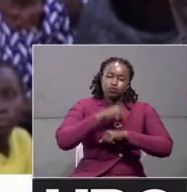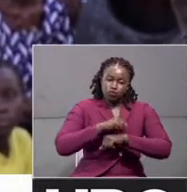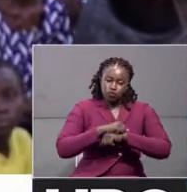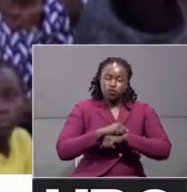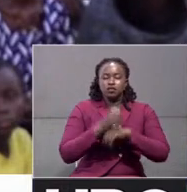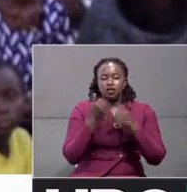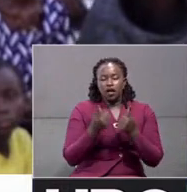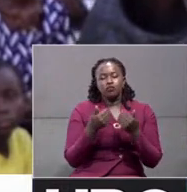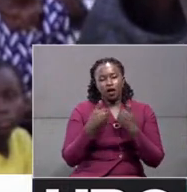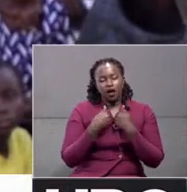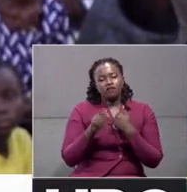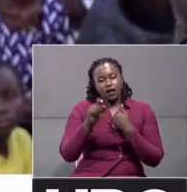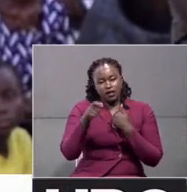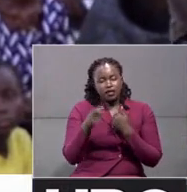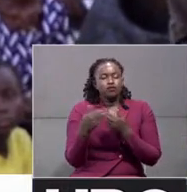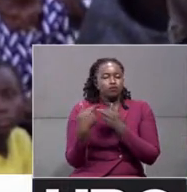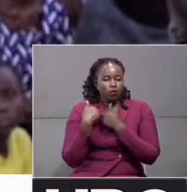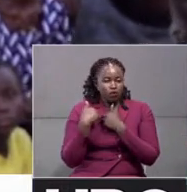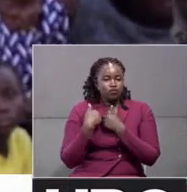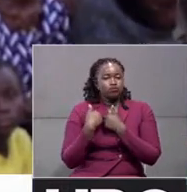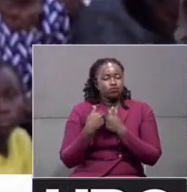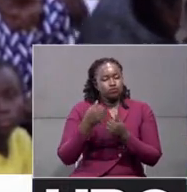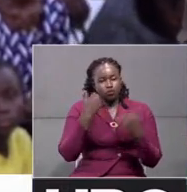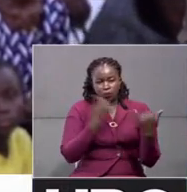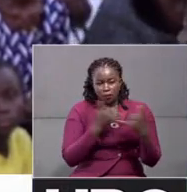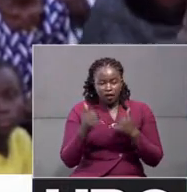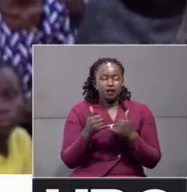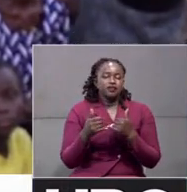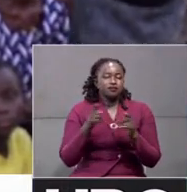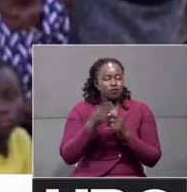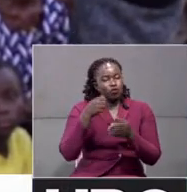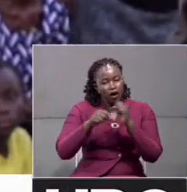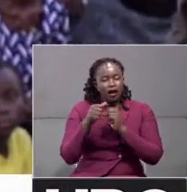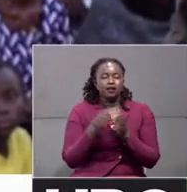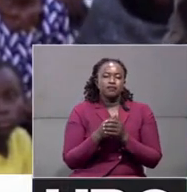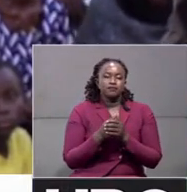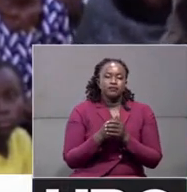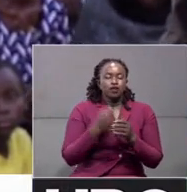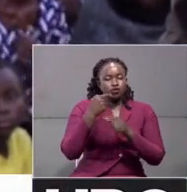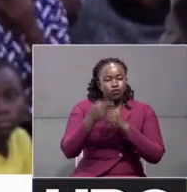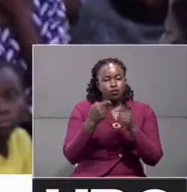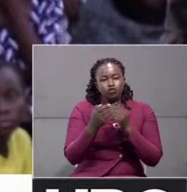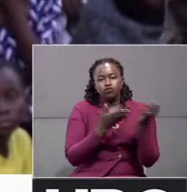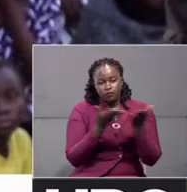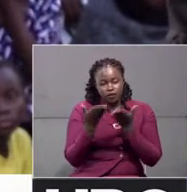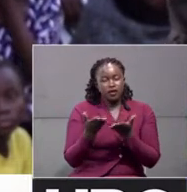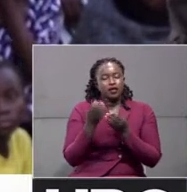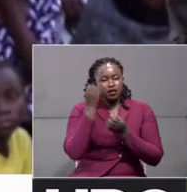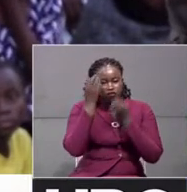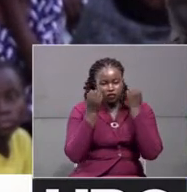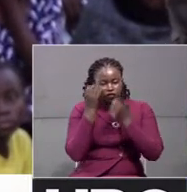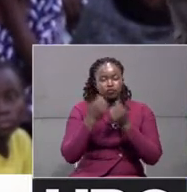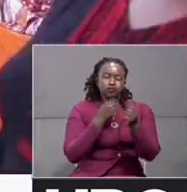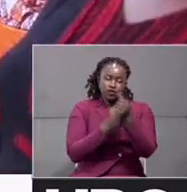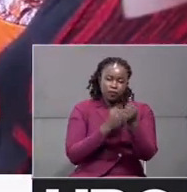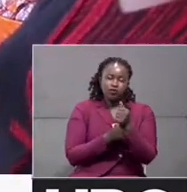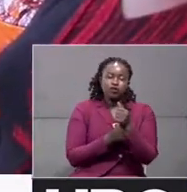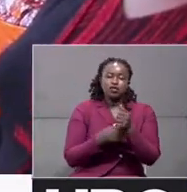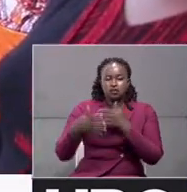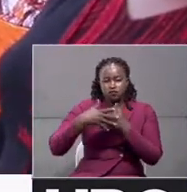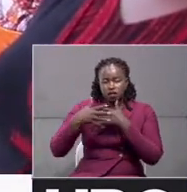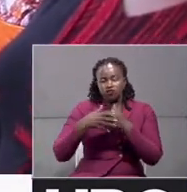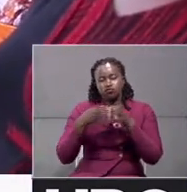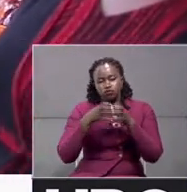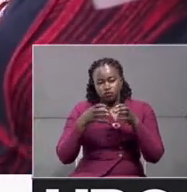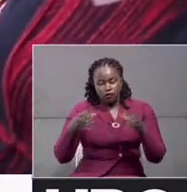have a key role to play in coming up with innovations that support industrial growth.